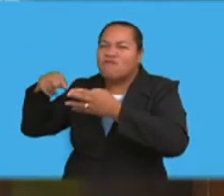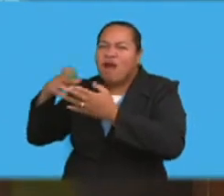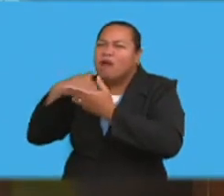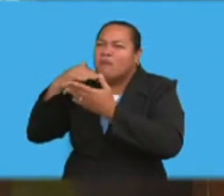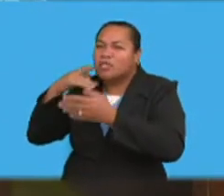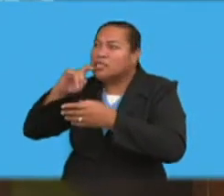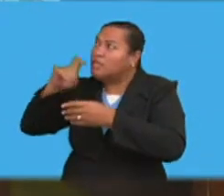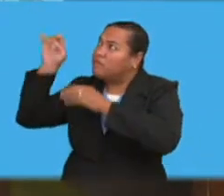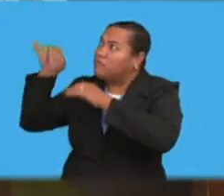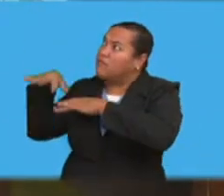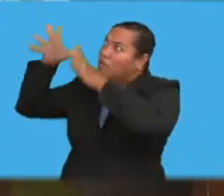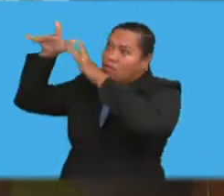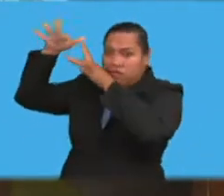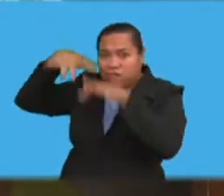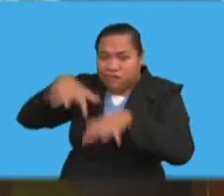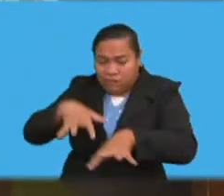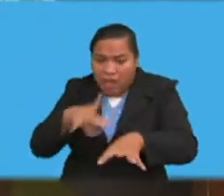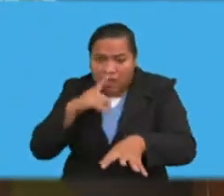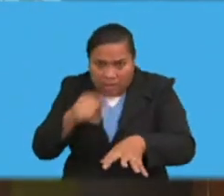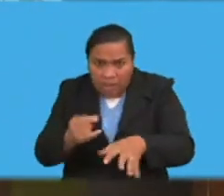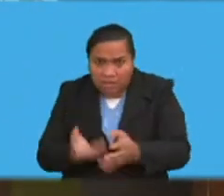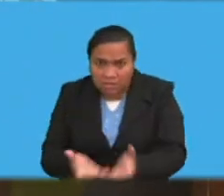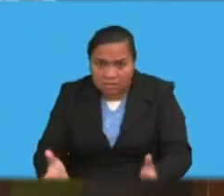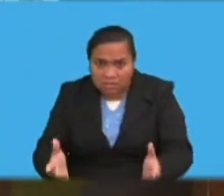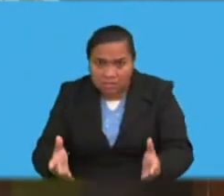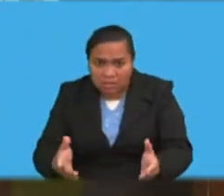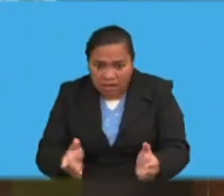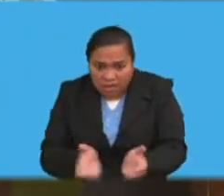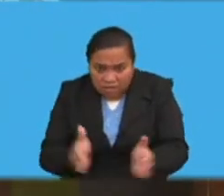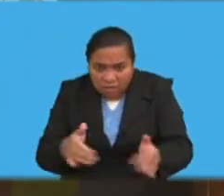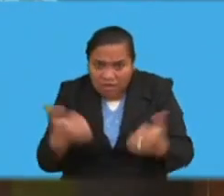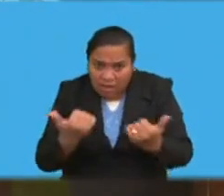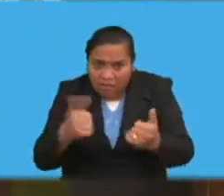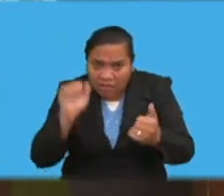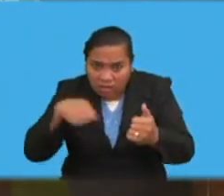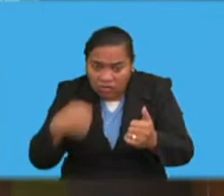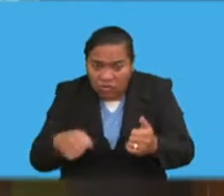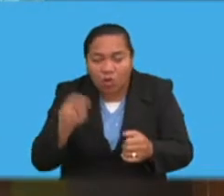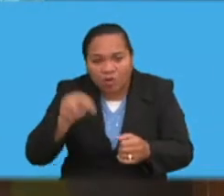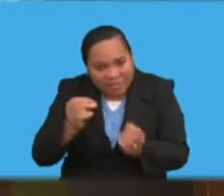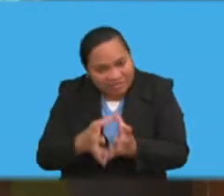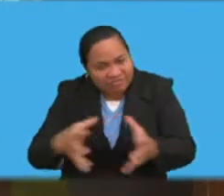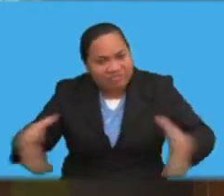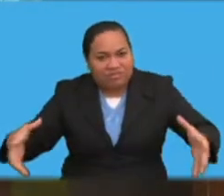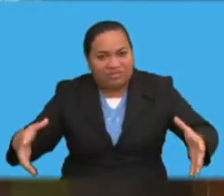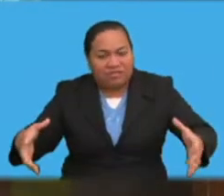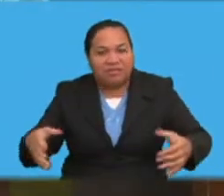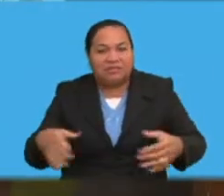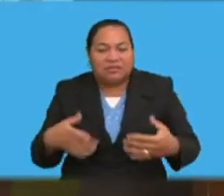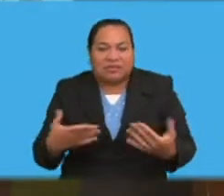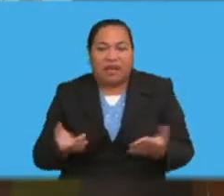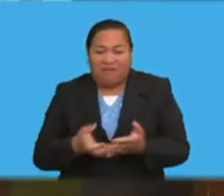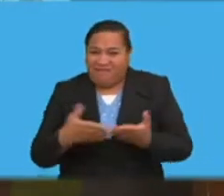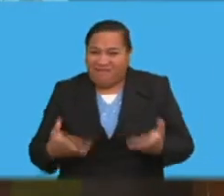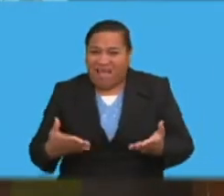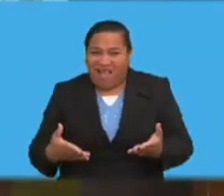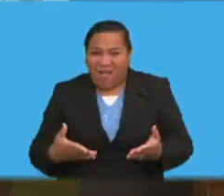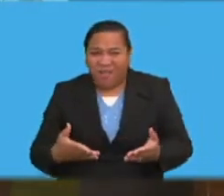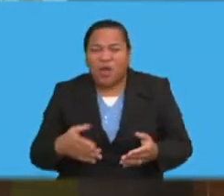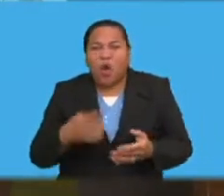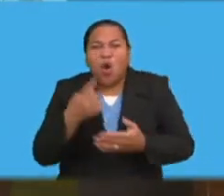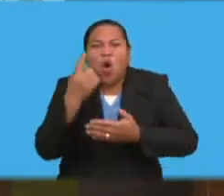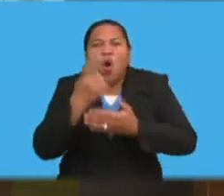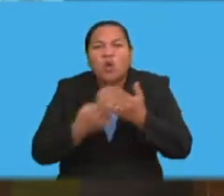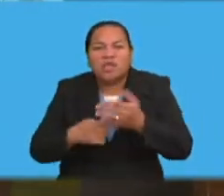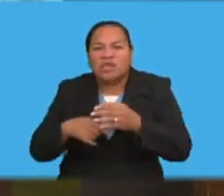hold, Madam Speaker? Madam Speaker, with the data, at the current state, the middle reach of Nadi River can cater